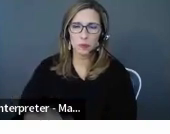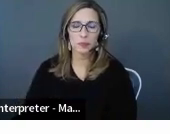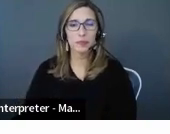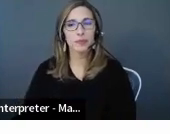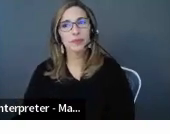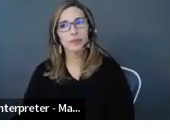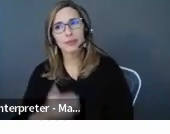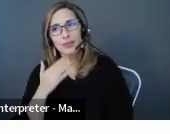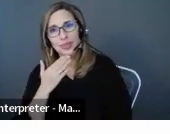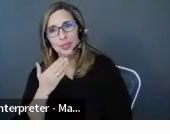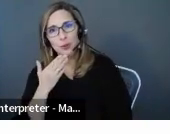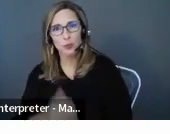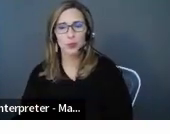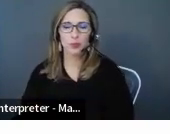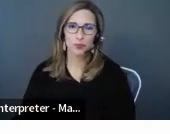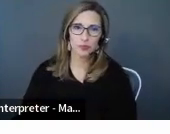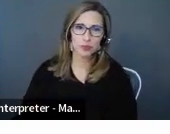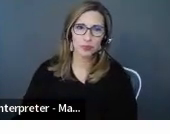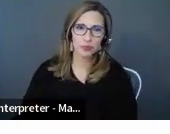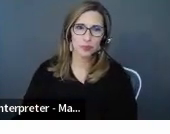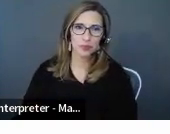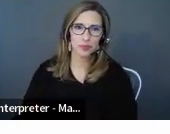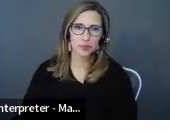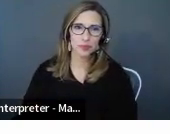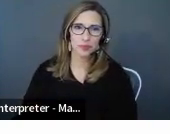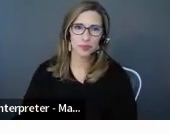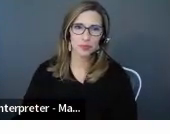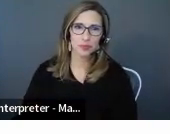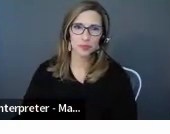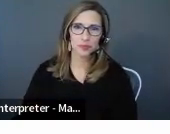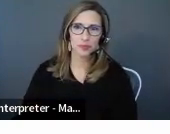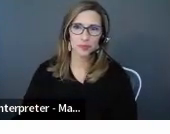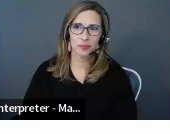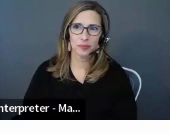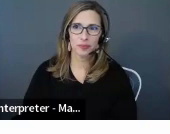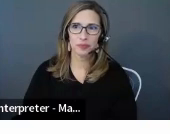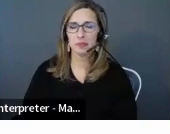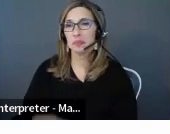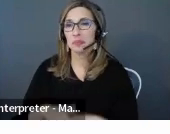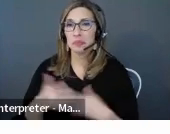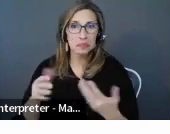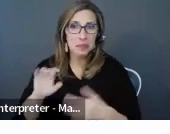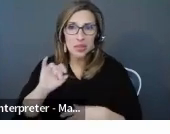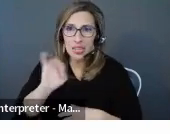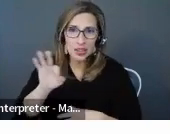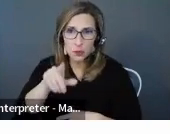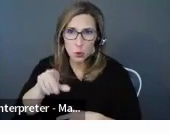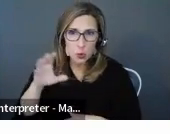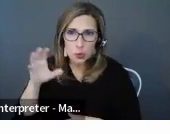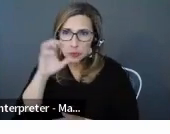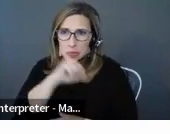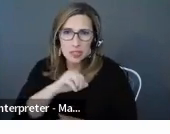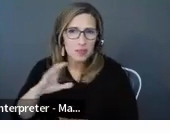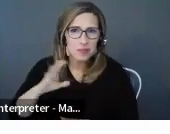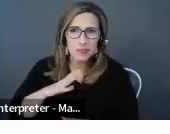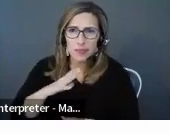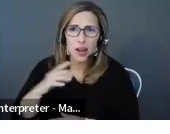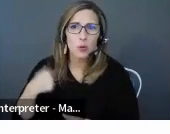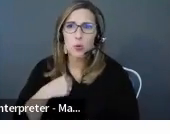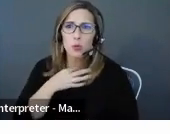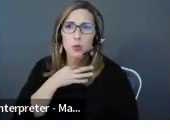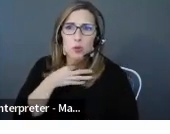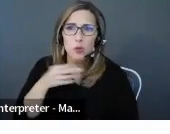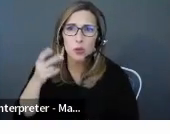Great. Thank you, Lisa. If you missed the poll, no worries. This is just an informal poll to see who was able to attend